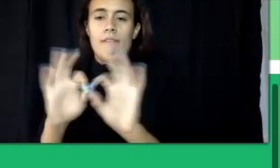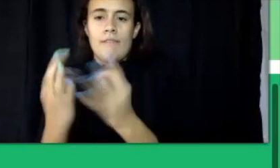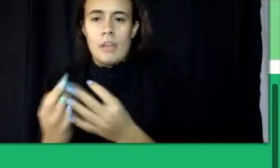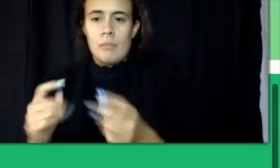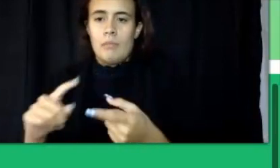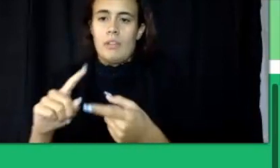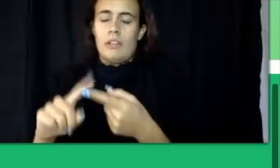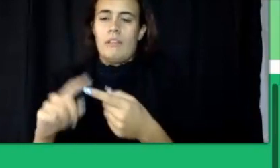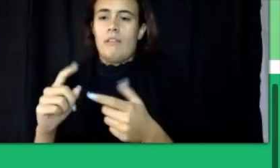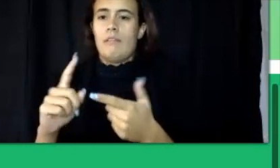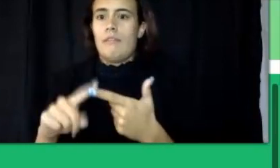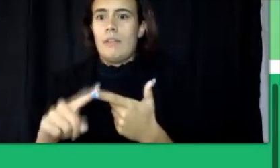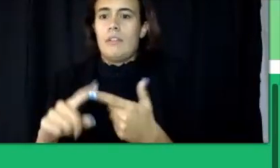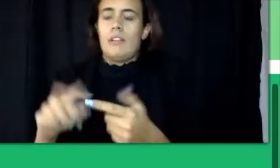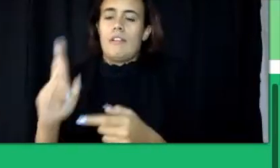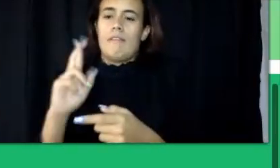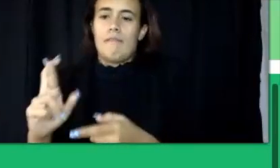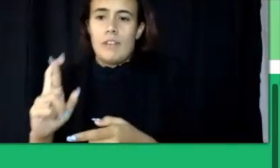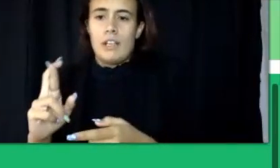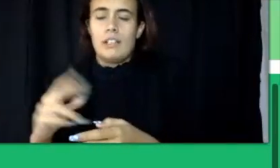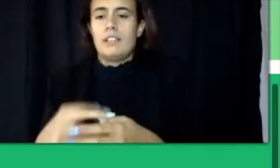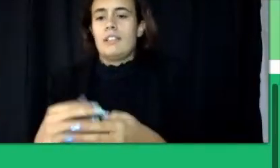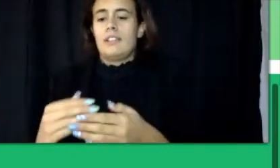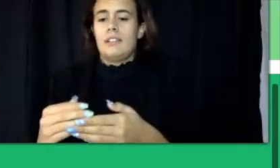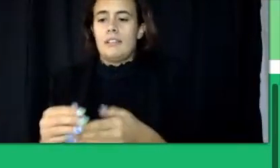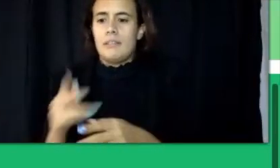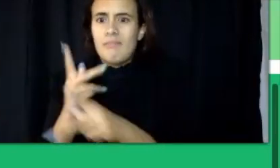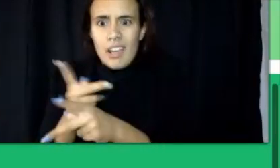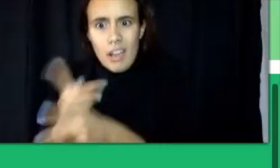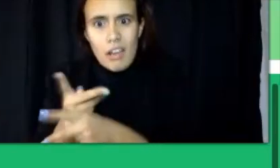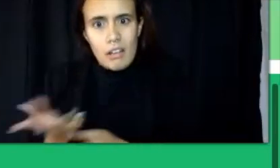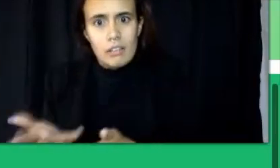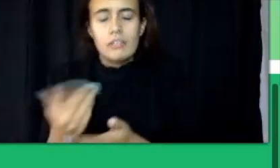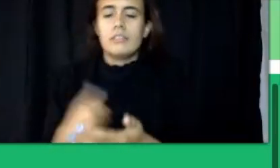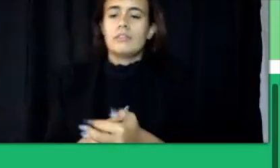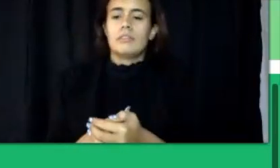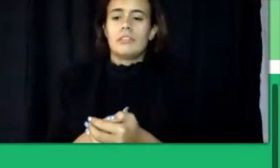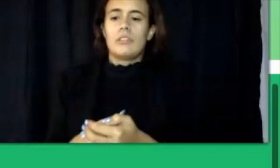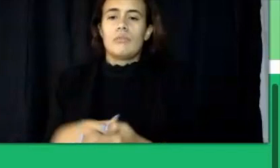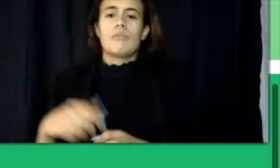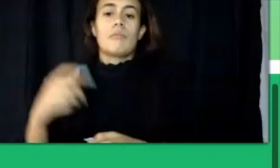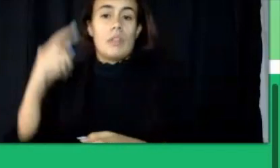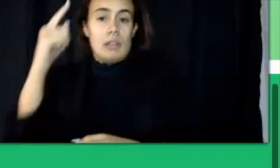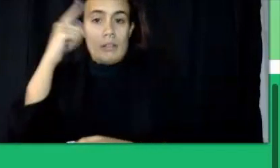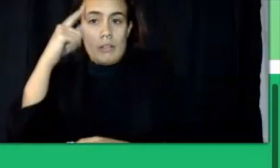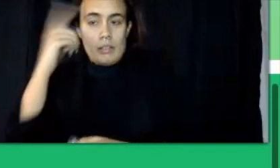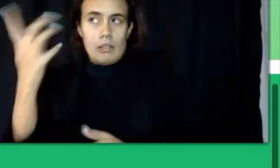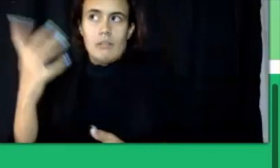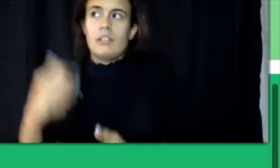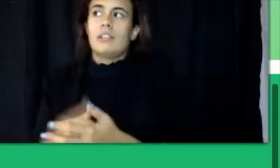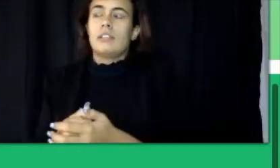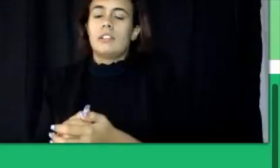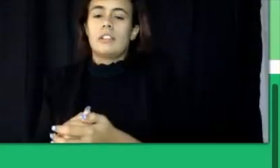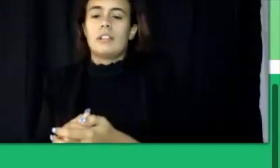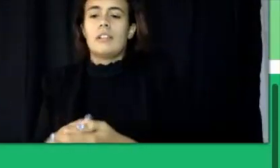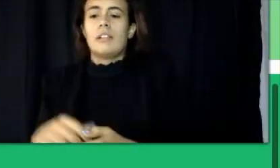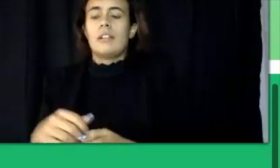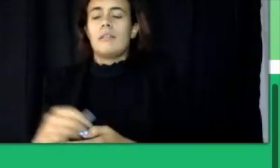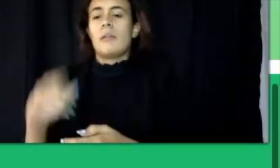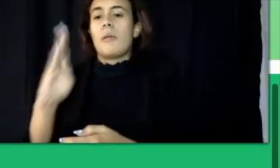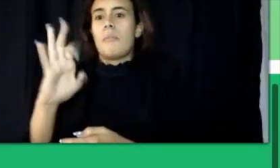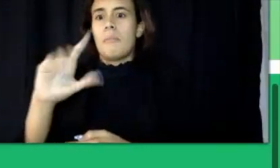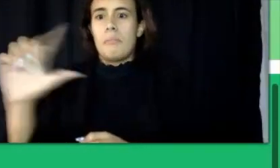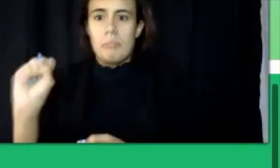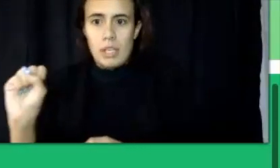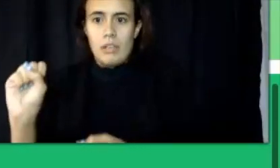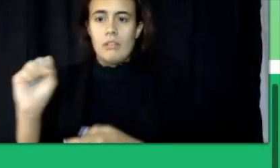Are there any policies or initiatives that you think our leaders, our government, could be putting in place